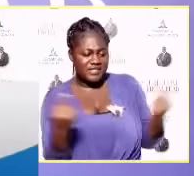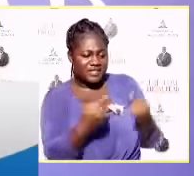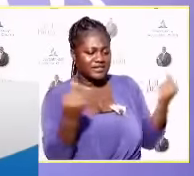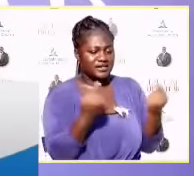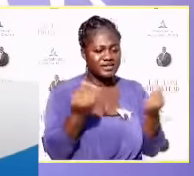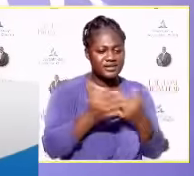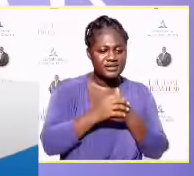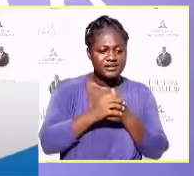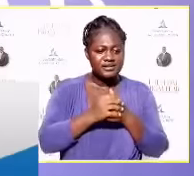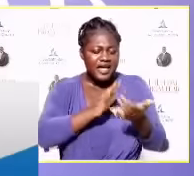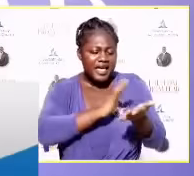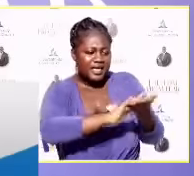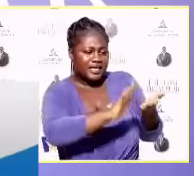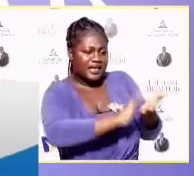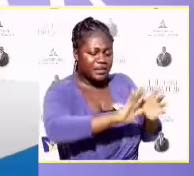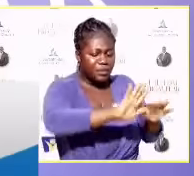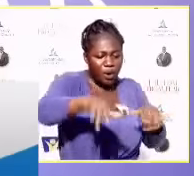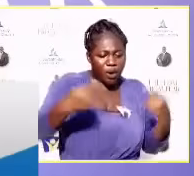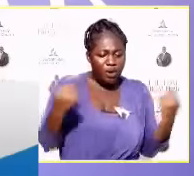and cleanse me from my sin.